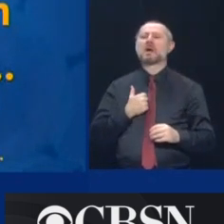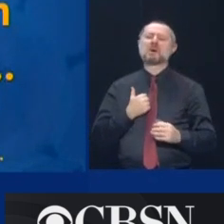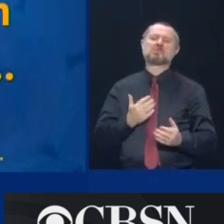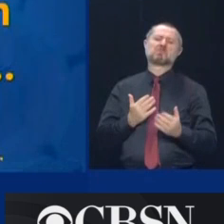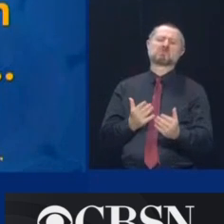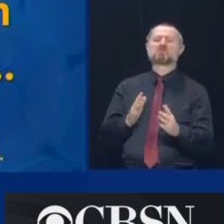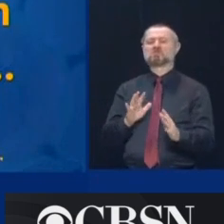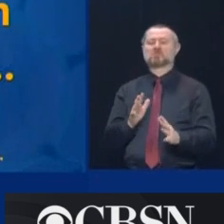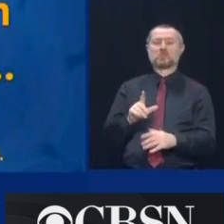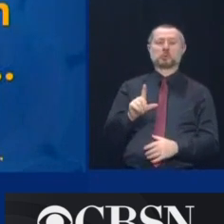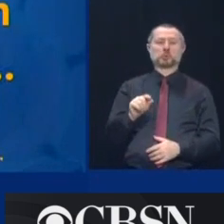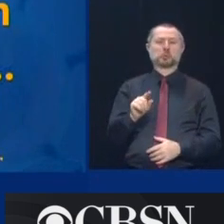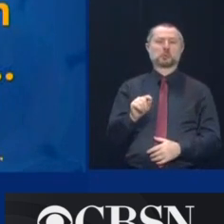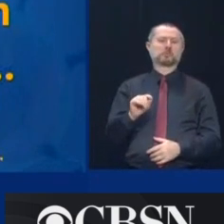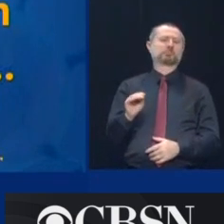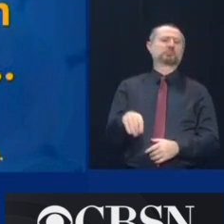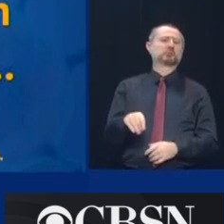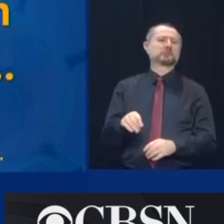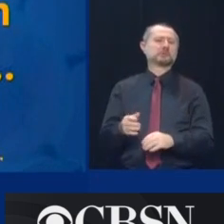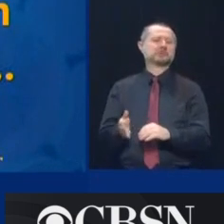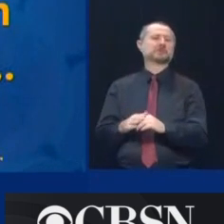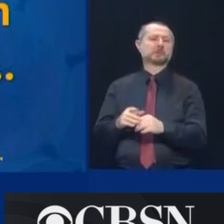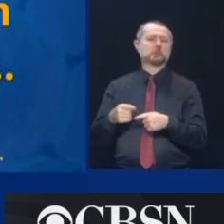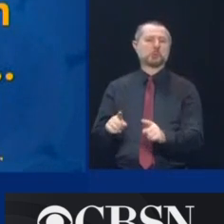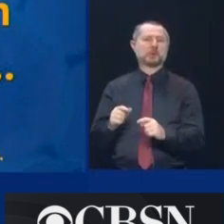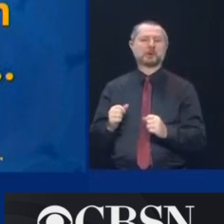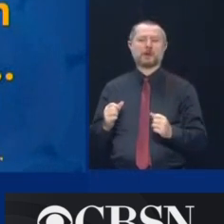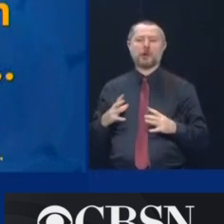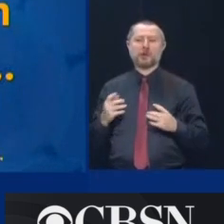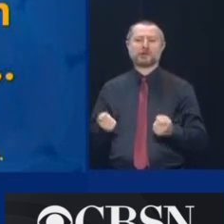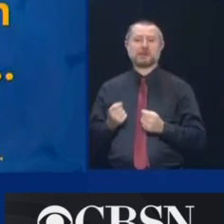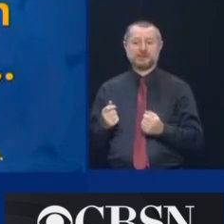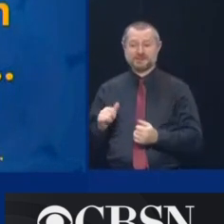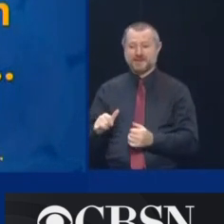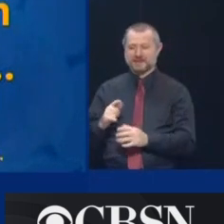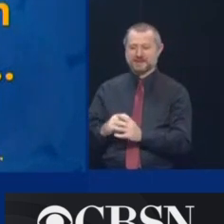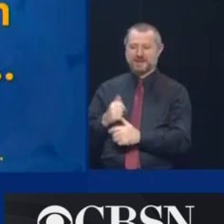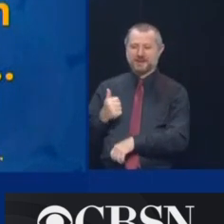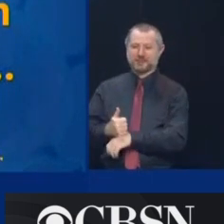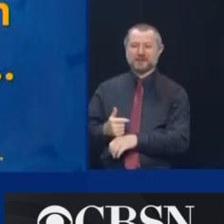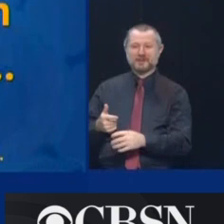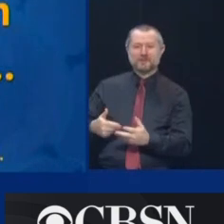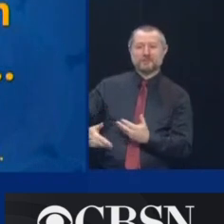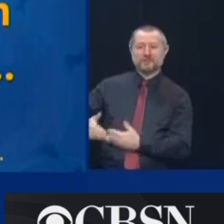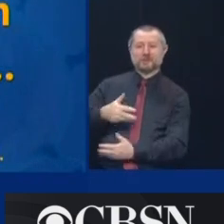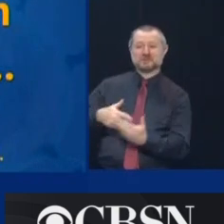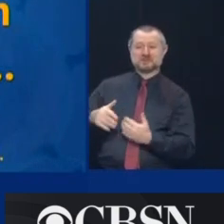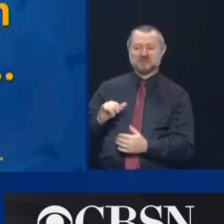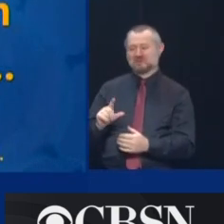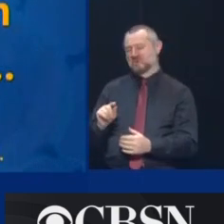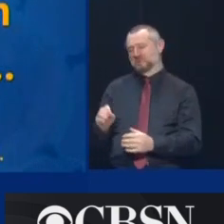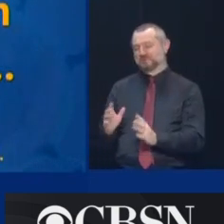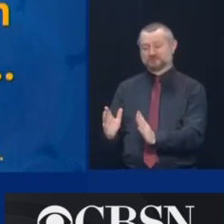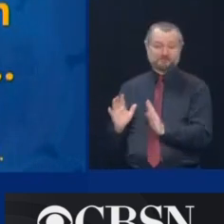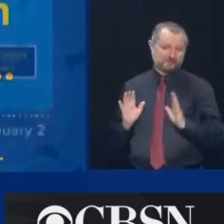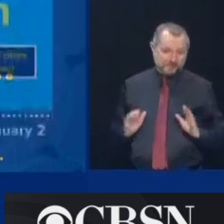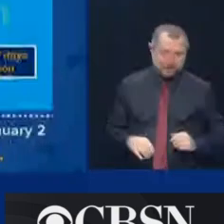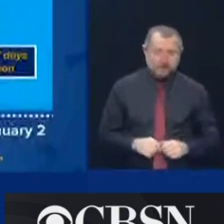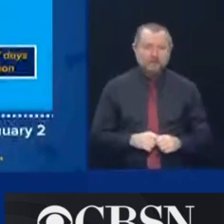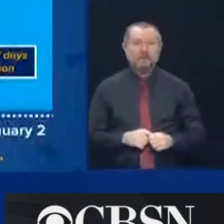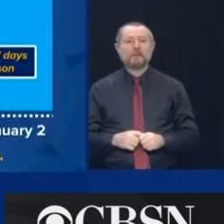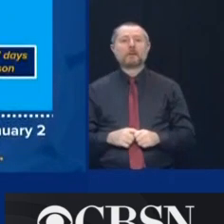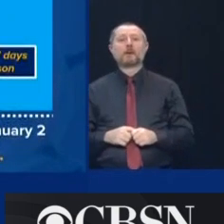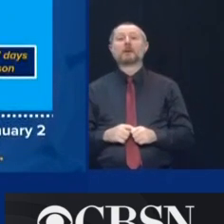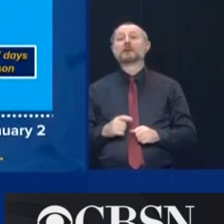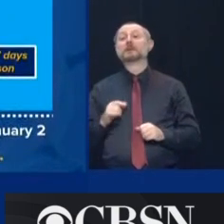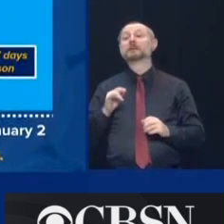that holiday season, the increase in activity only increases the current rate by